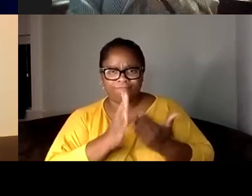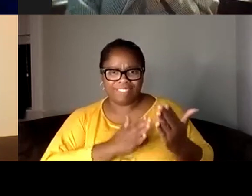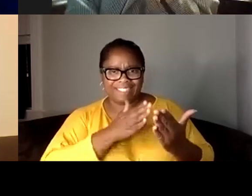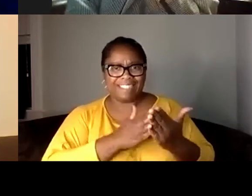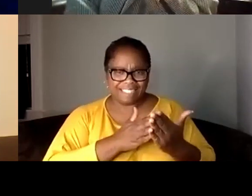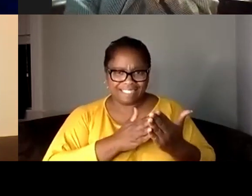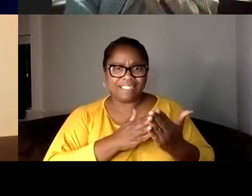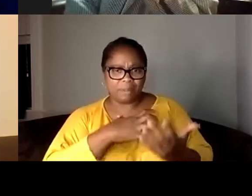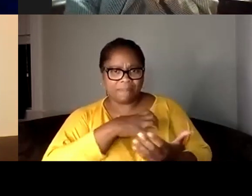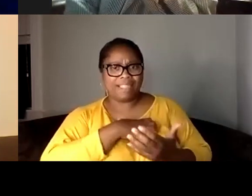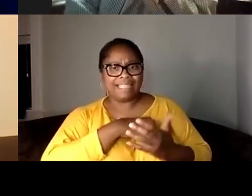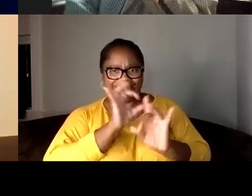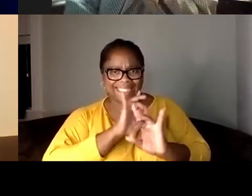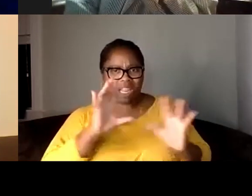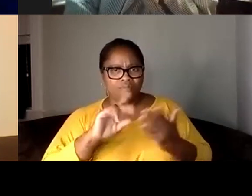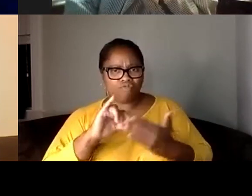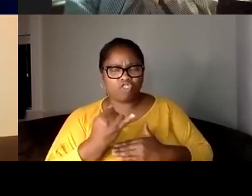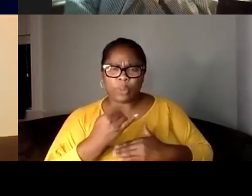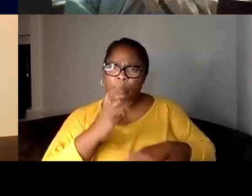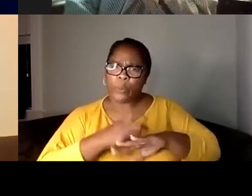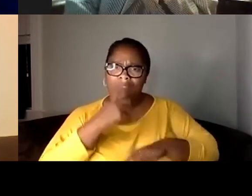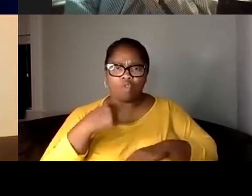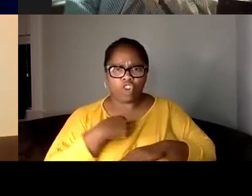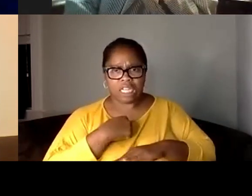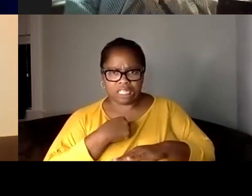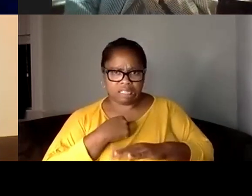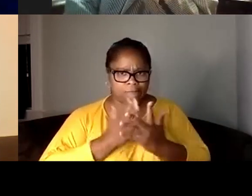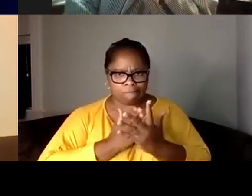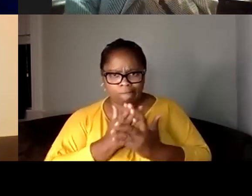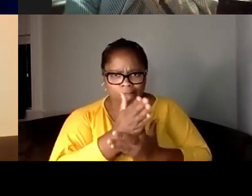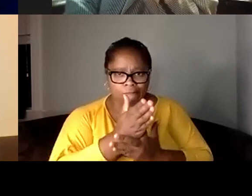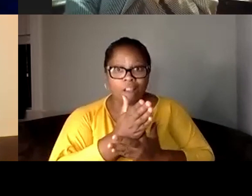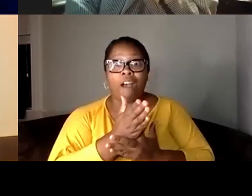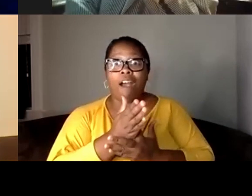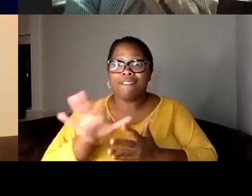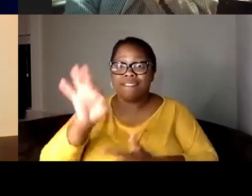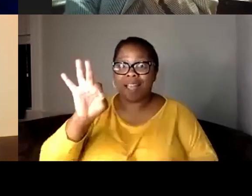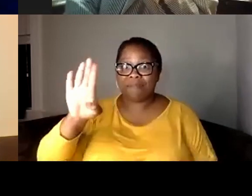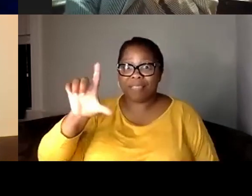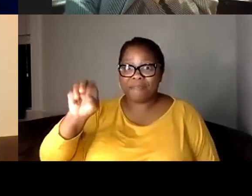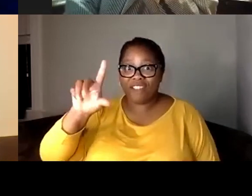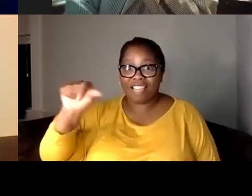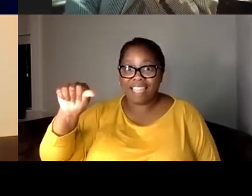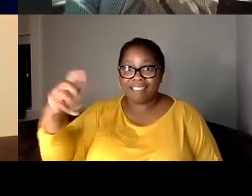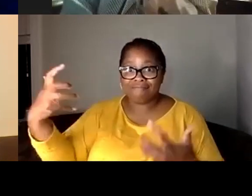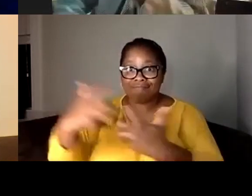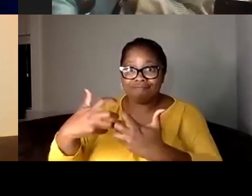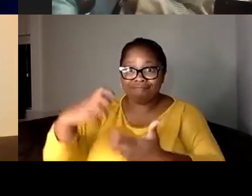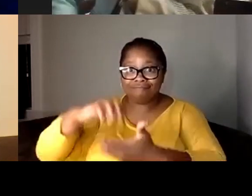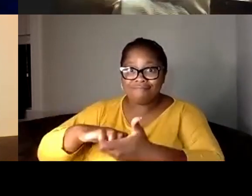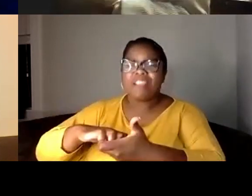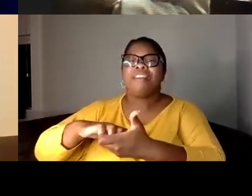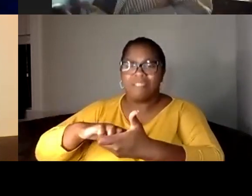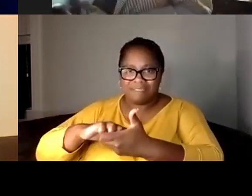Project. And so when we find an organization like Black Lives Matter LA, who we can move with, they can't